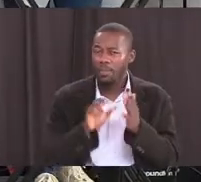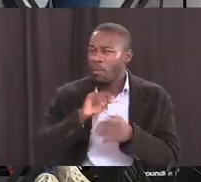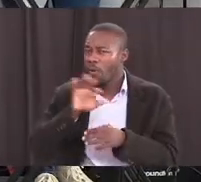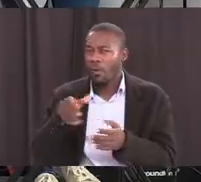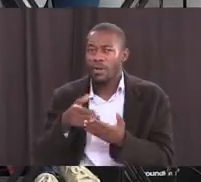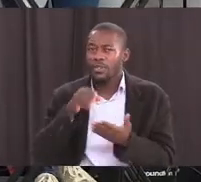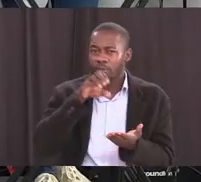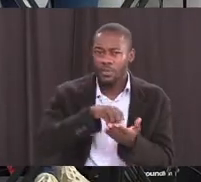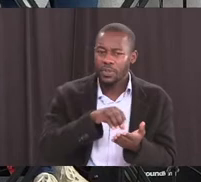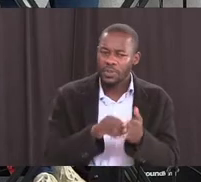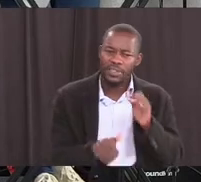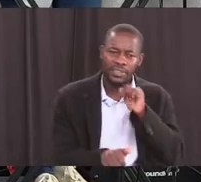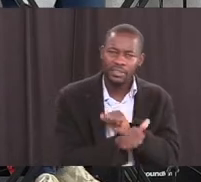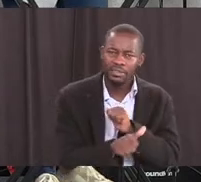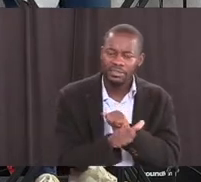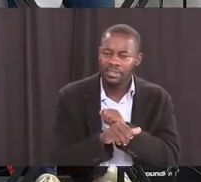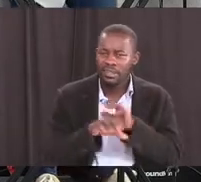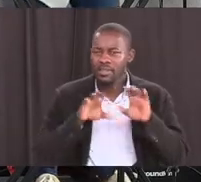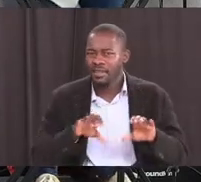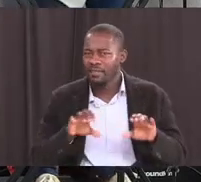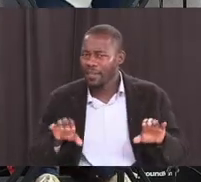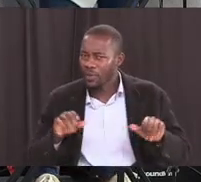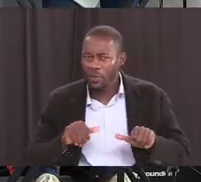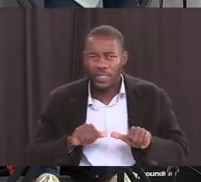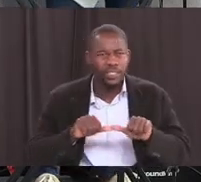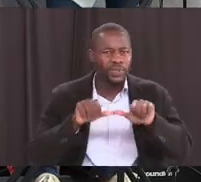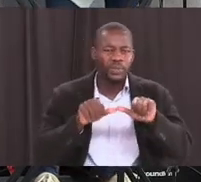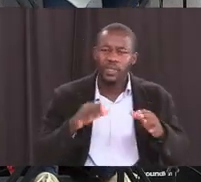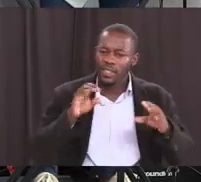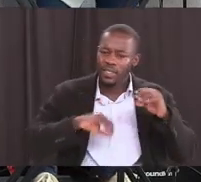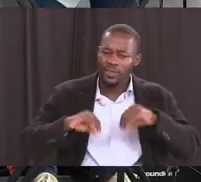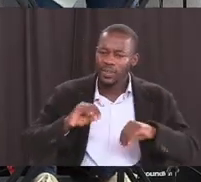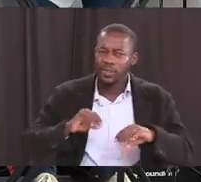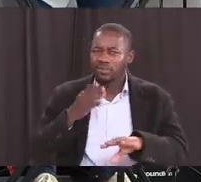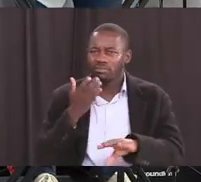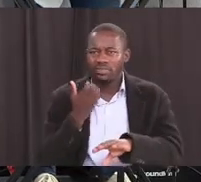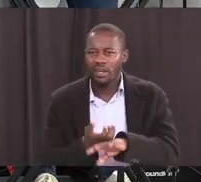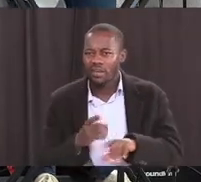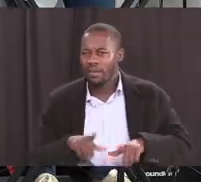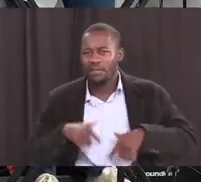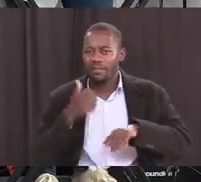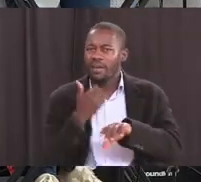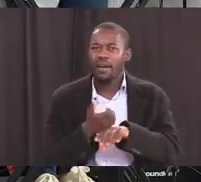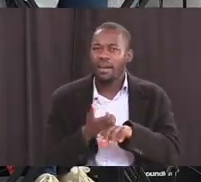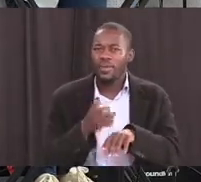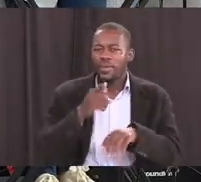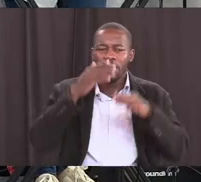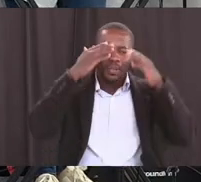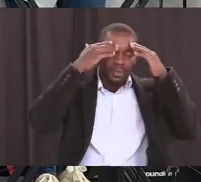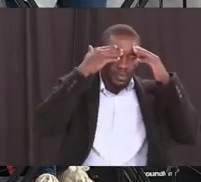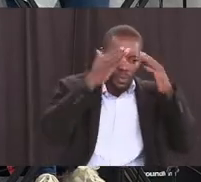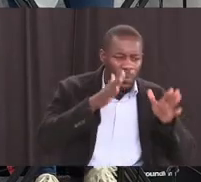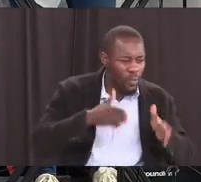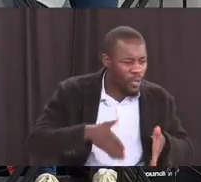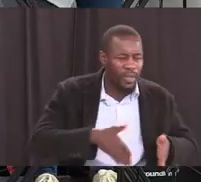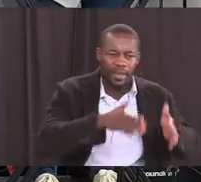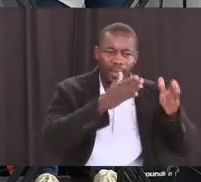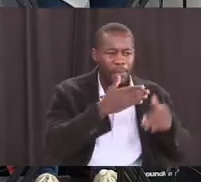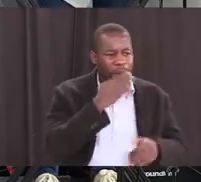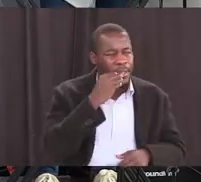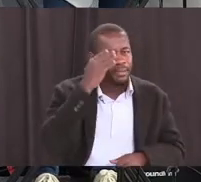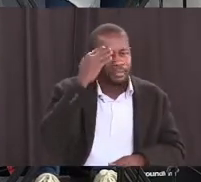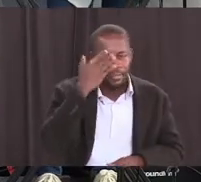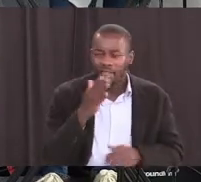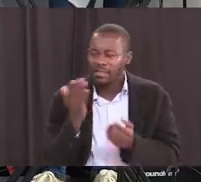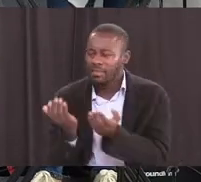how anxious you are about the elections or what's going on in your life, you don't know where God's taking you in your business. You don't